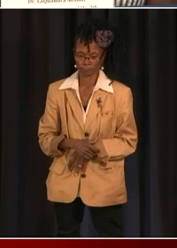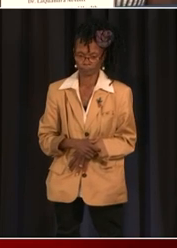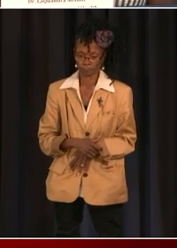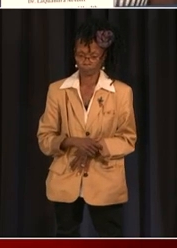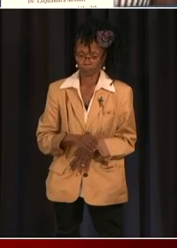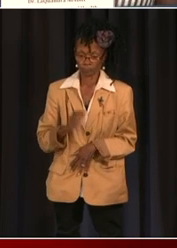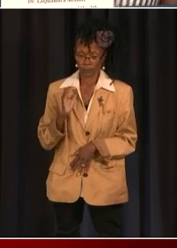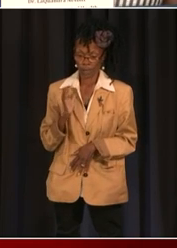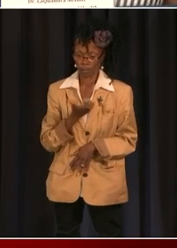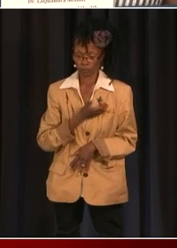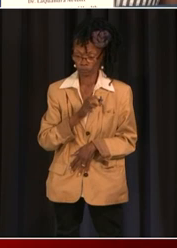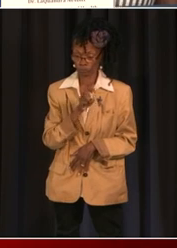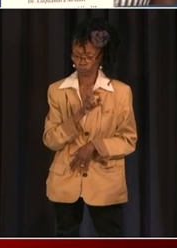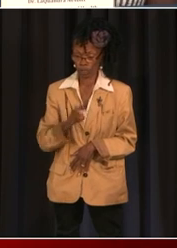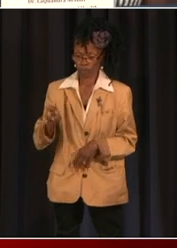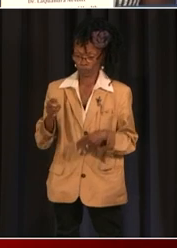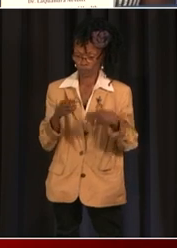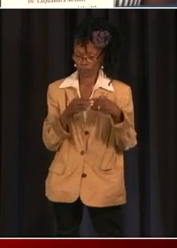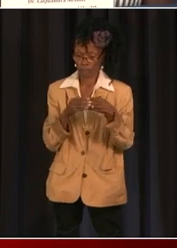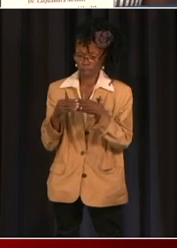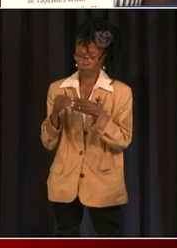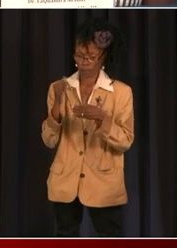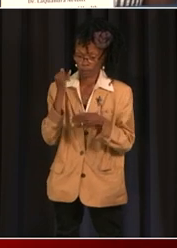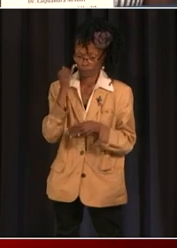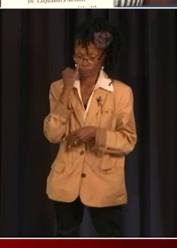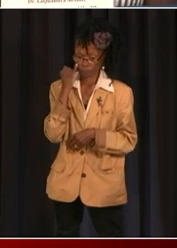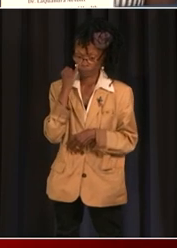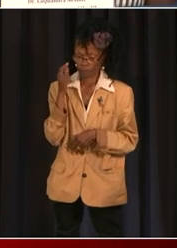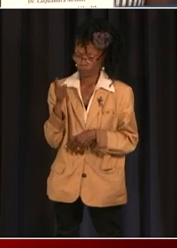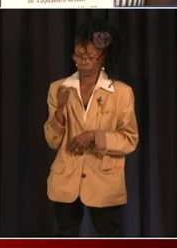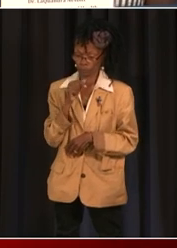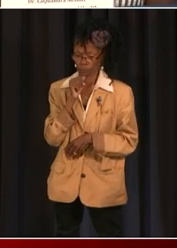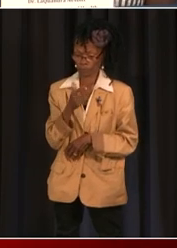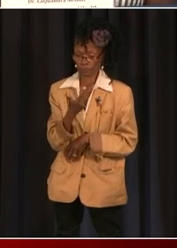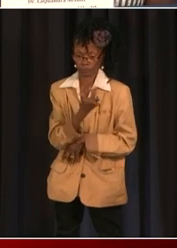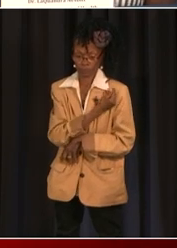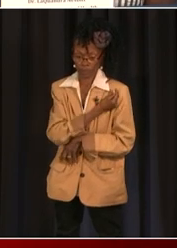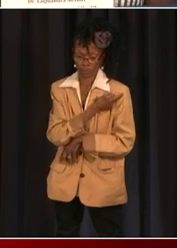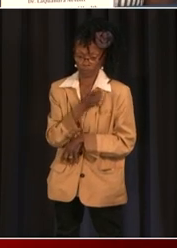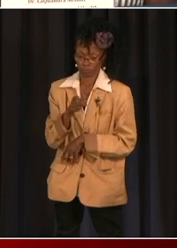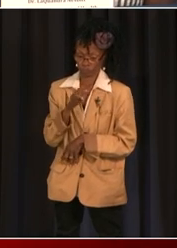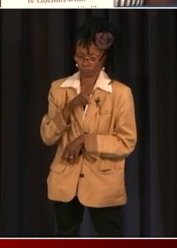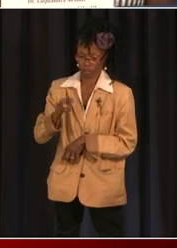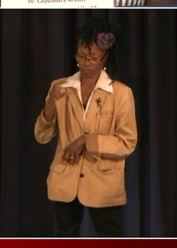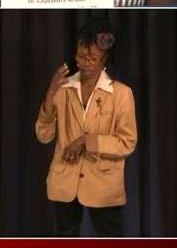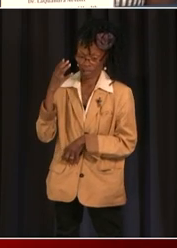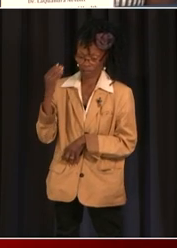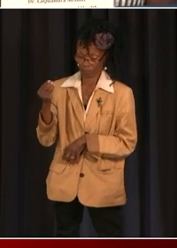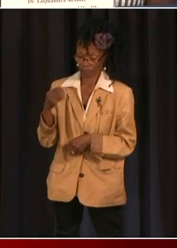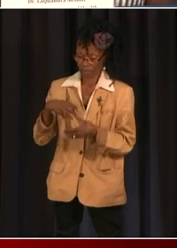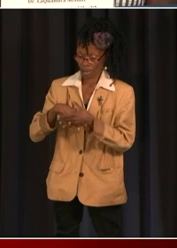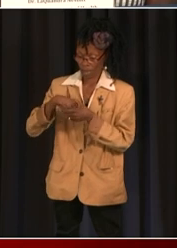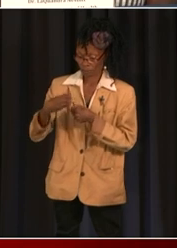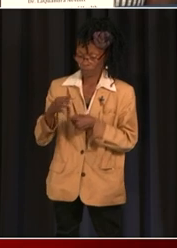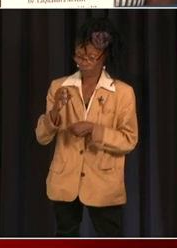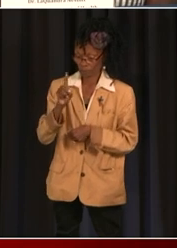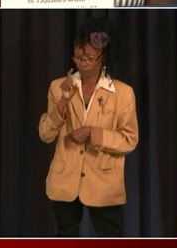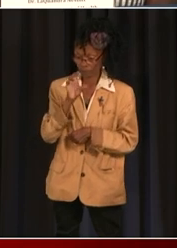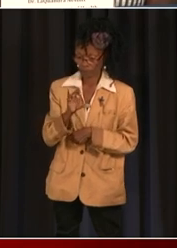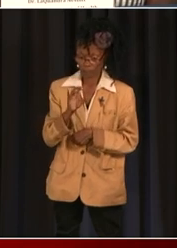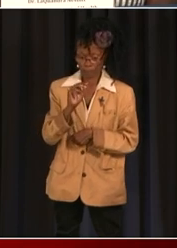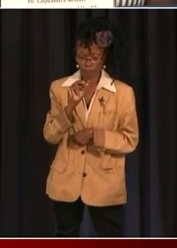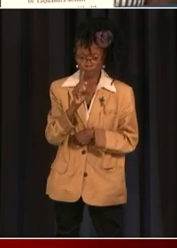Our travel guidance currently states that any unvaccinated person who travels outside of the DC, Maryland, Virginia area